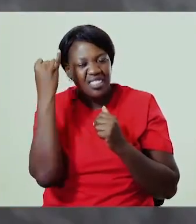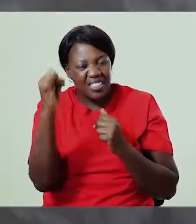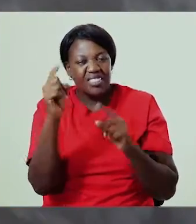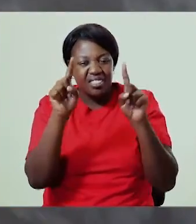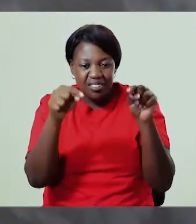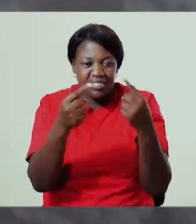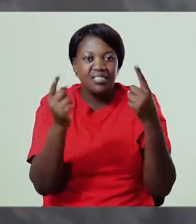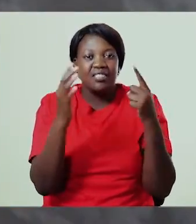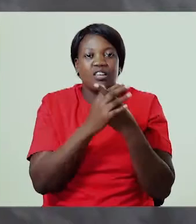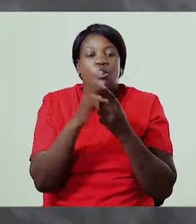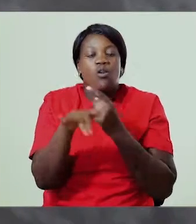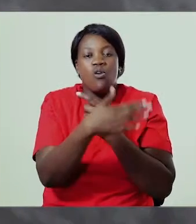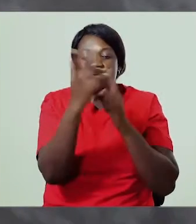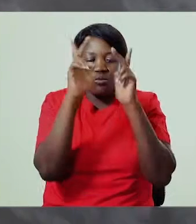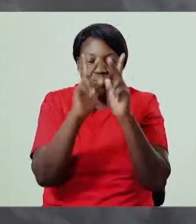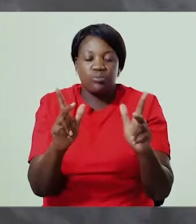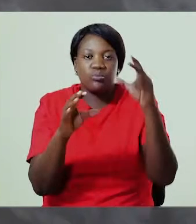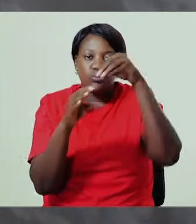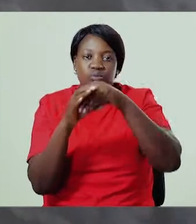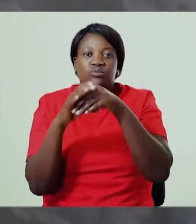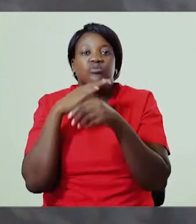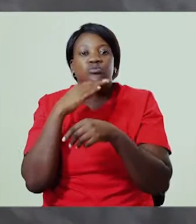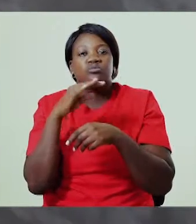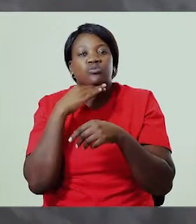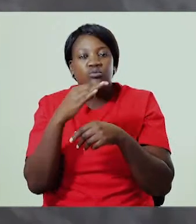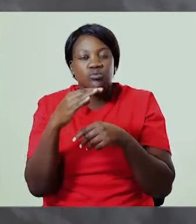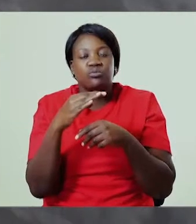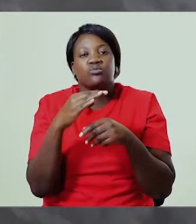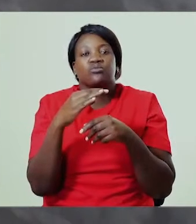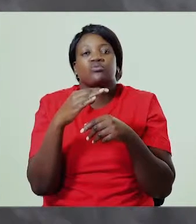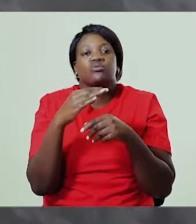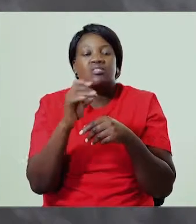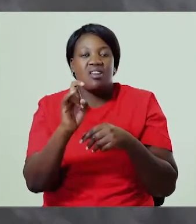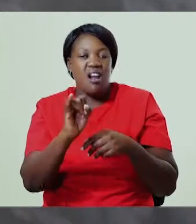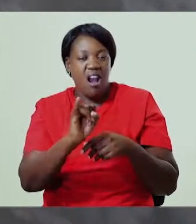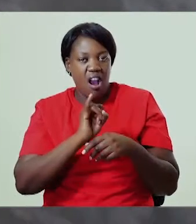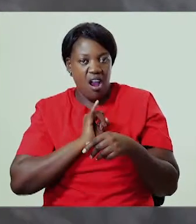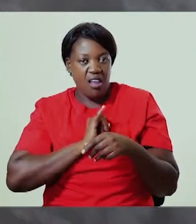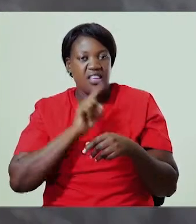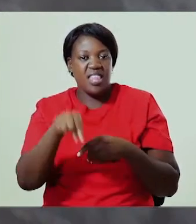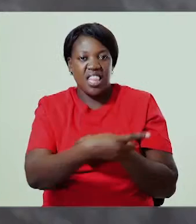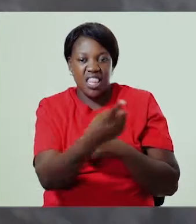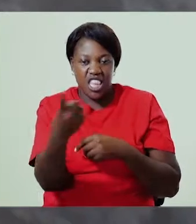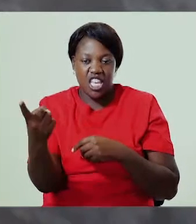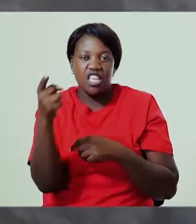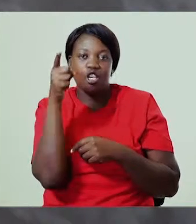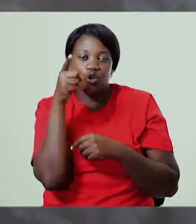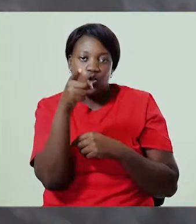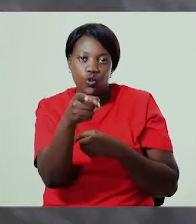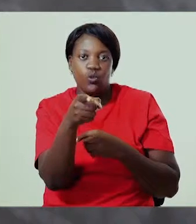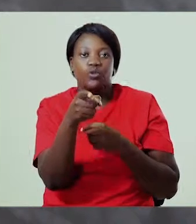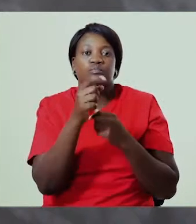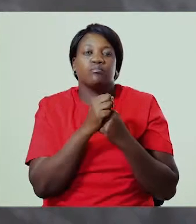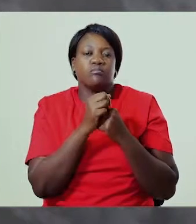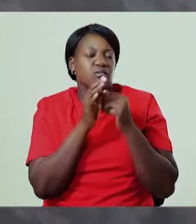actions of all the characters and can thus make use of pronouns such as I, they, and you. That